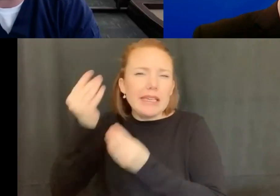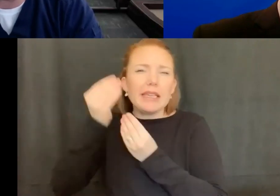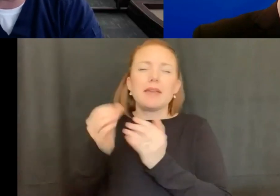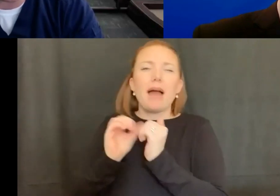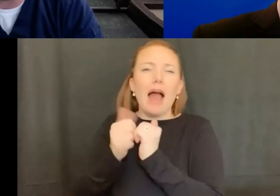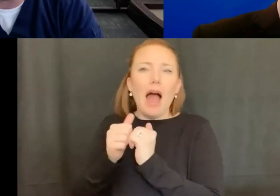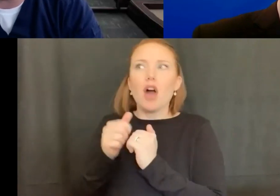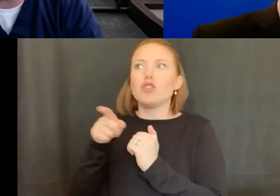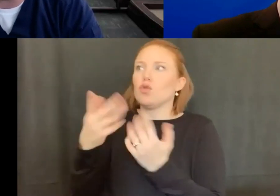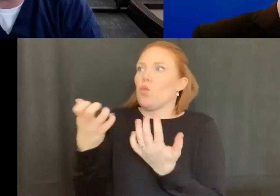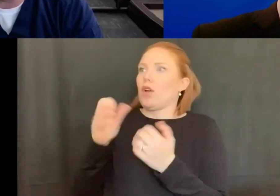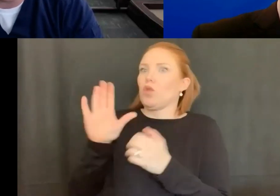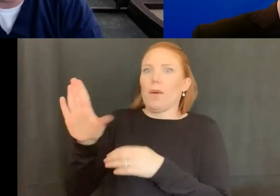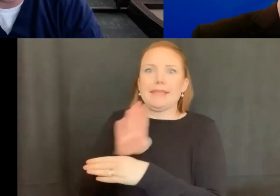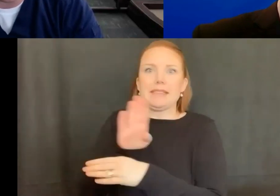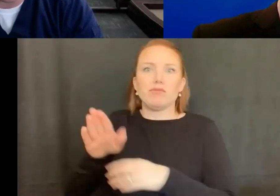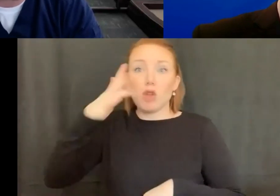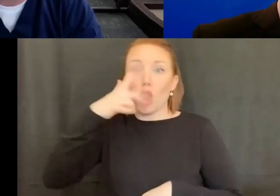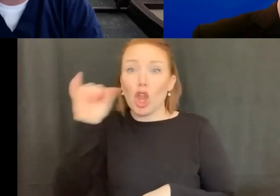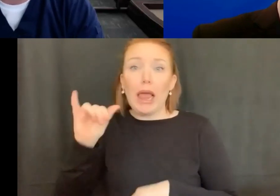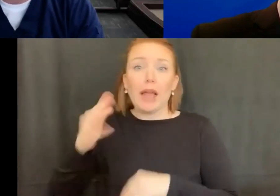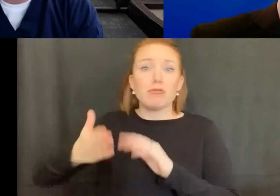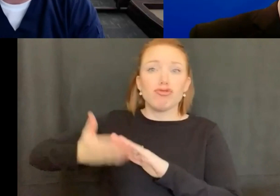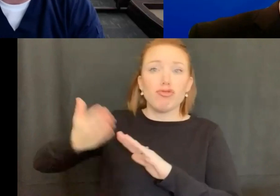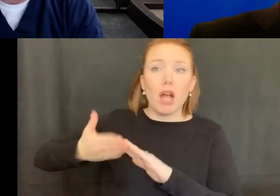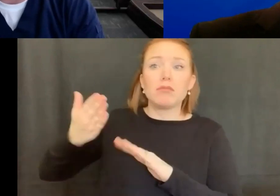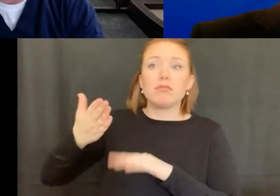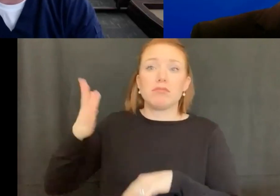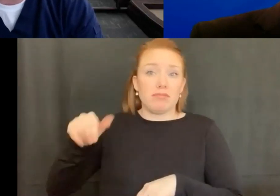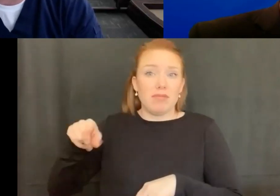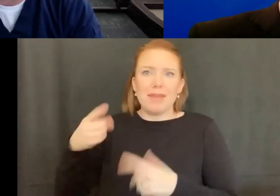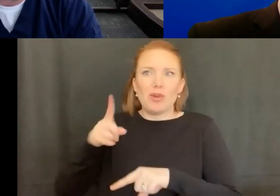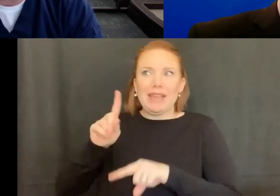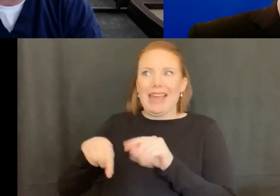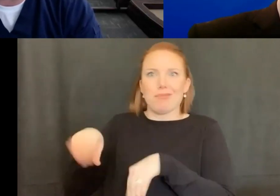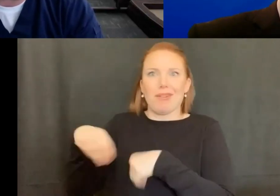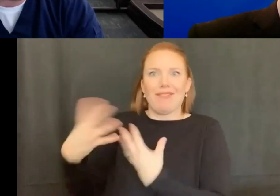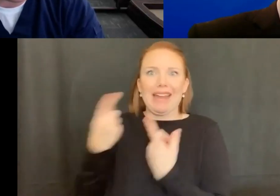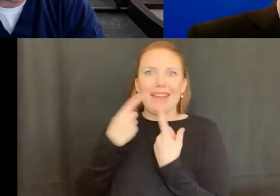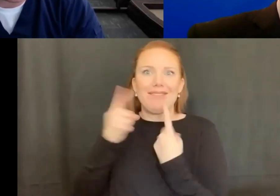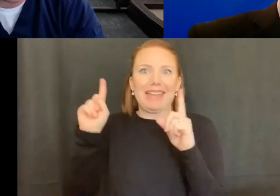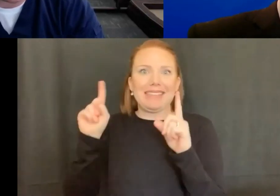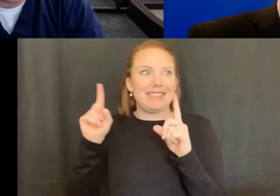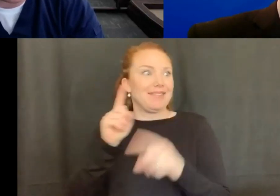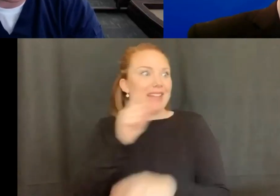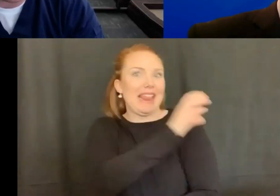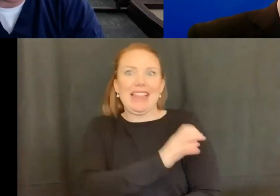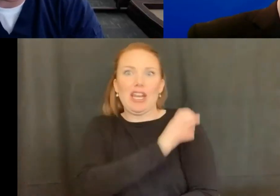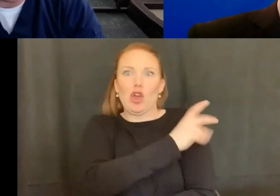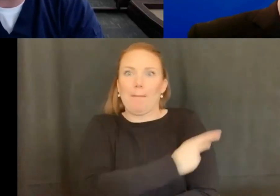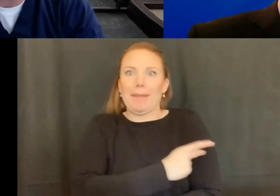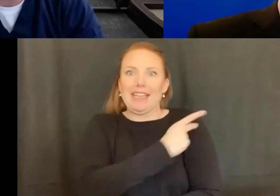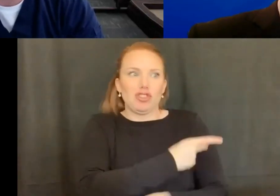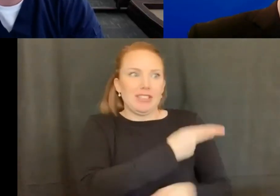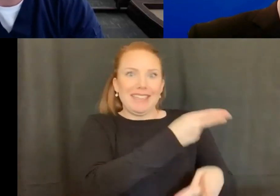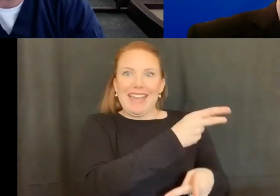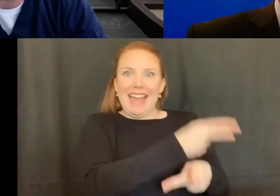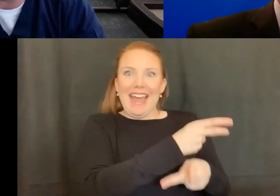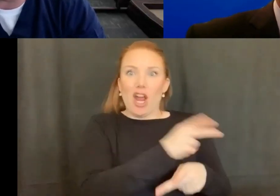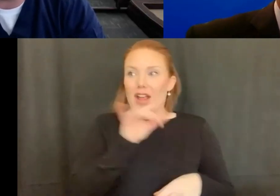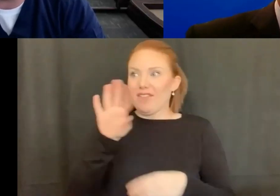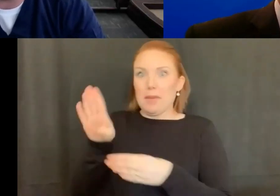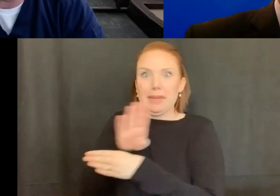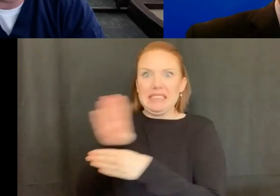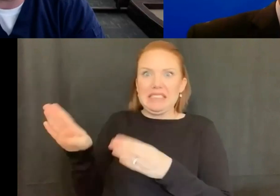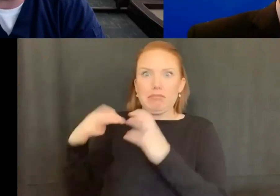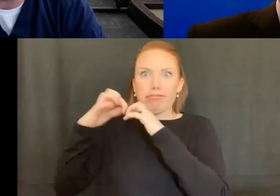want your business to run, because you can't really provide effective clinical care if the business isn't running. I mean, the doors have to stay open,